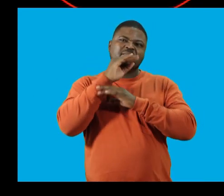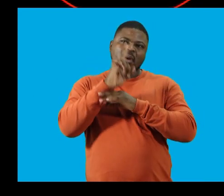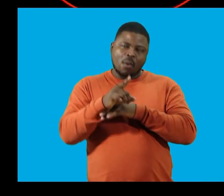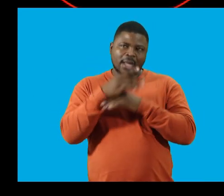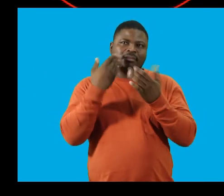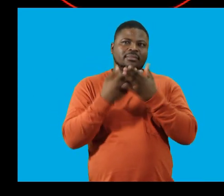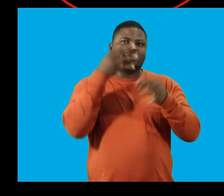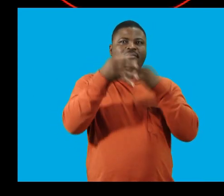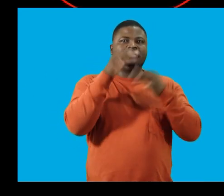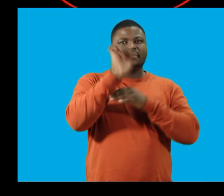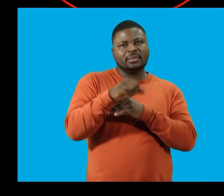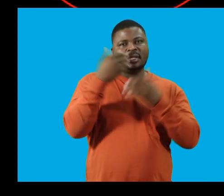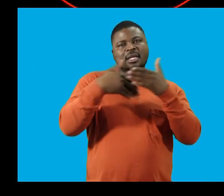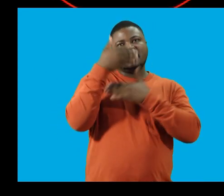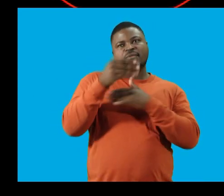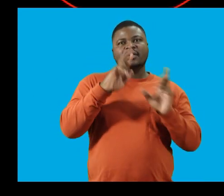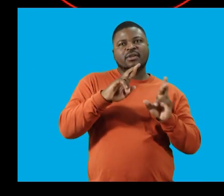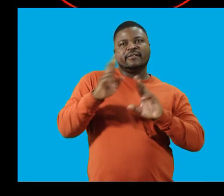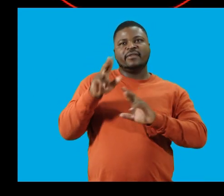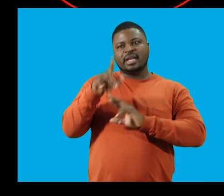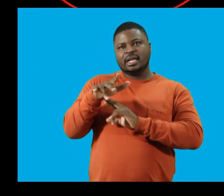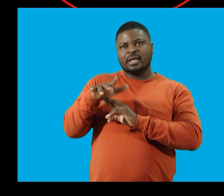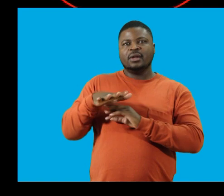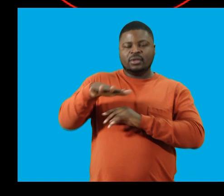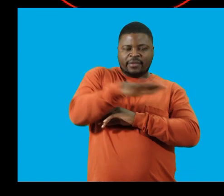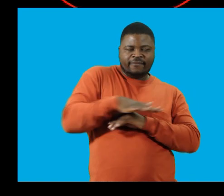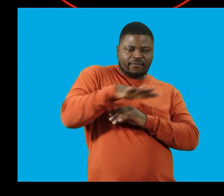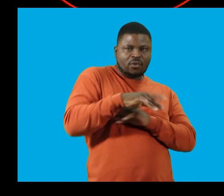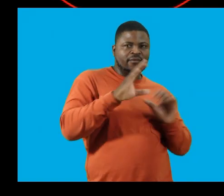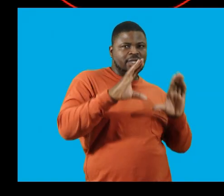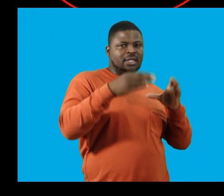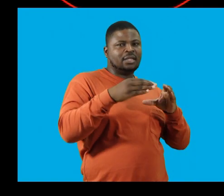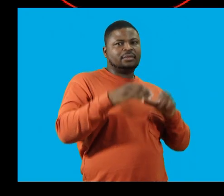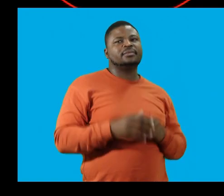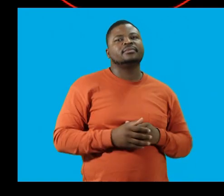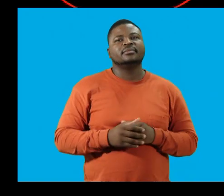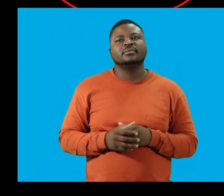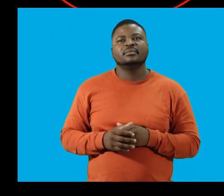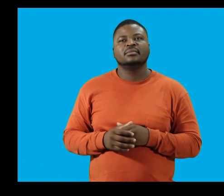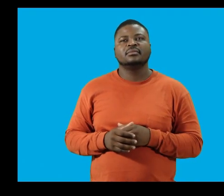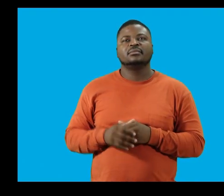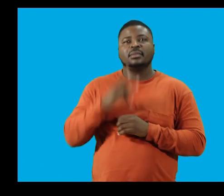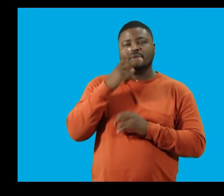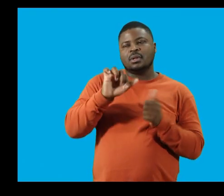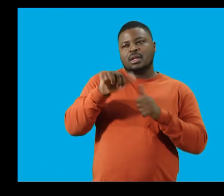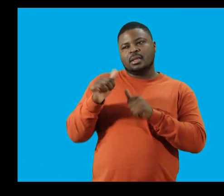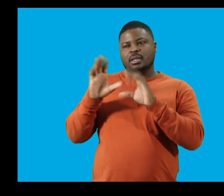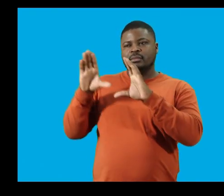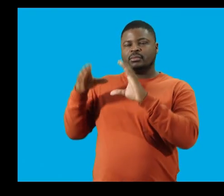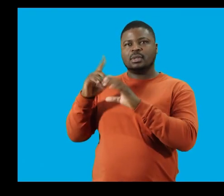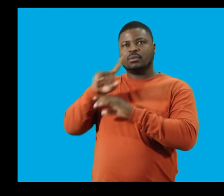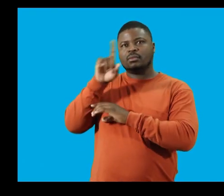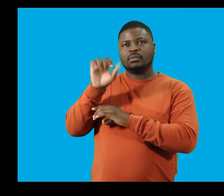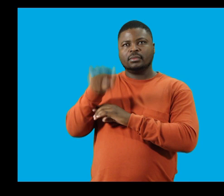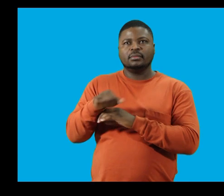that, and refer to the floor of the classroom. Let's look at another